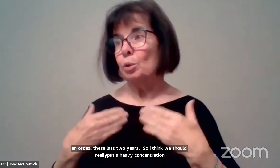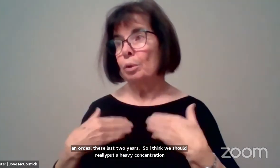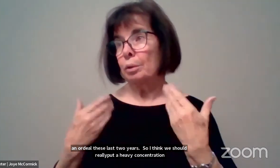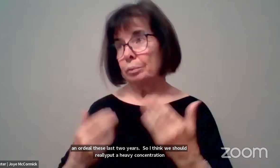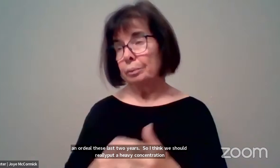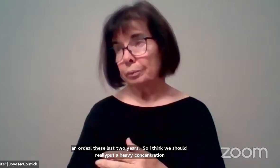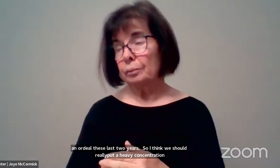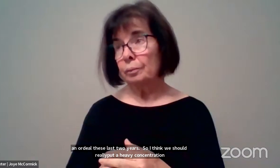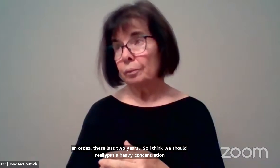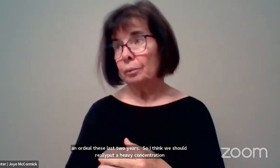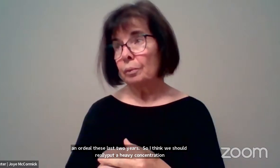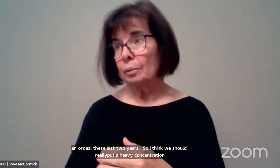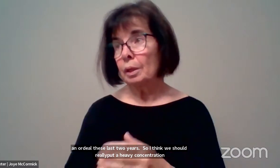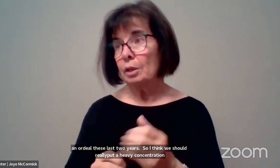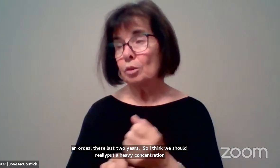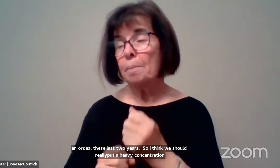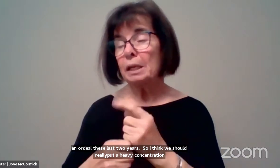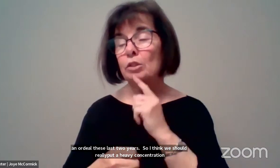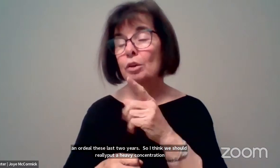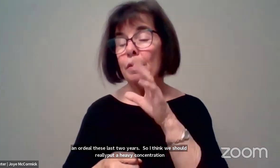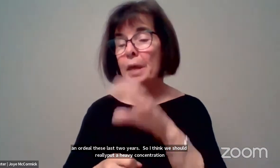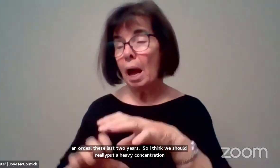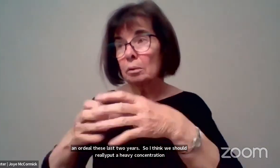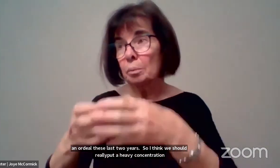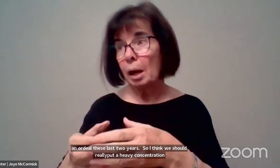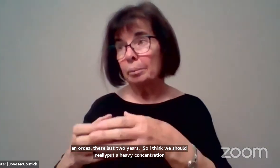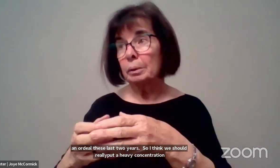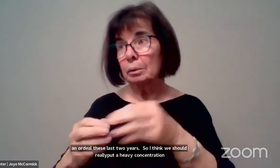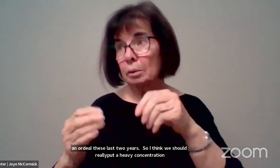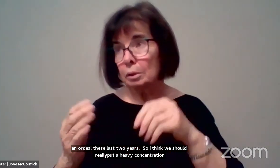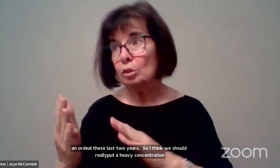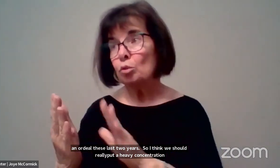terms of making sure that population is addressed.